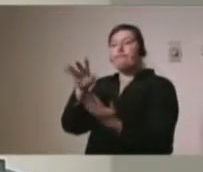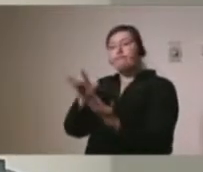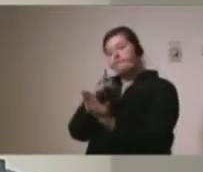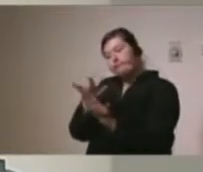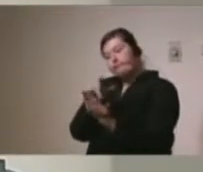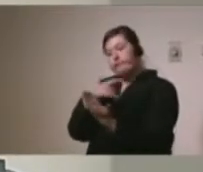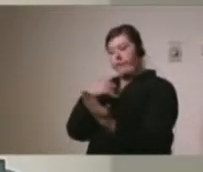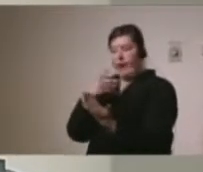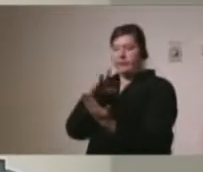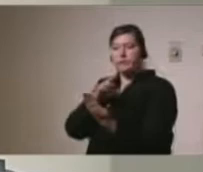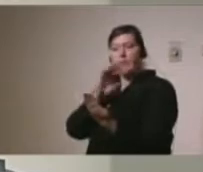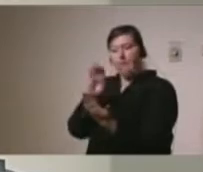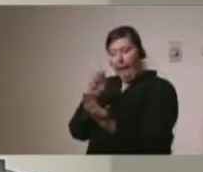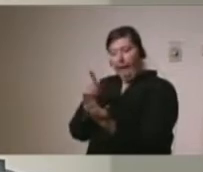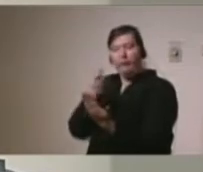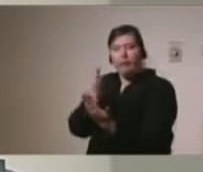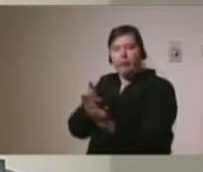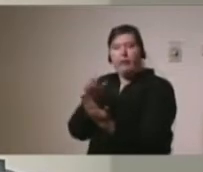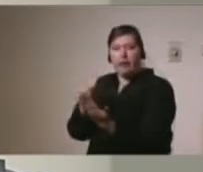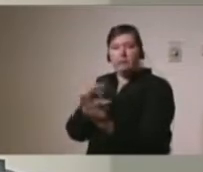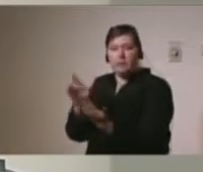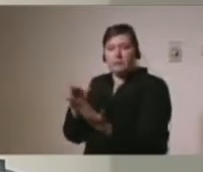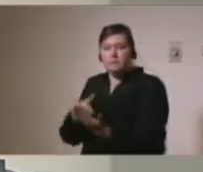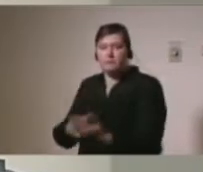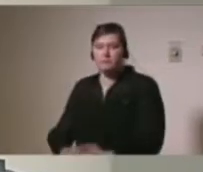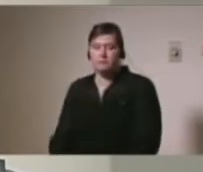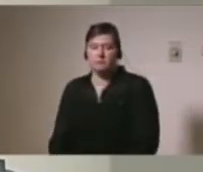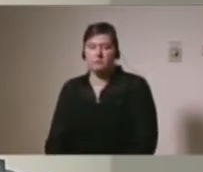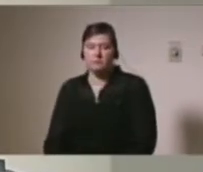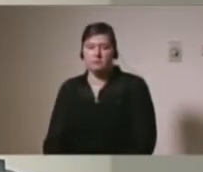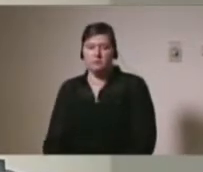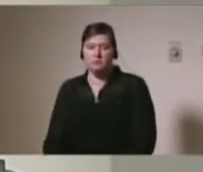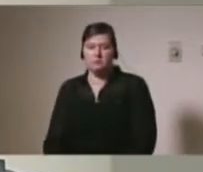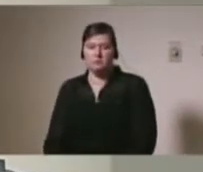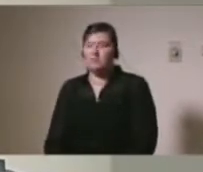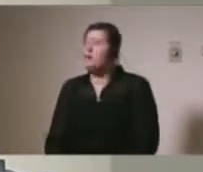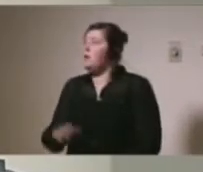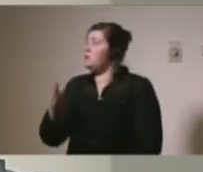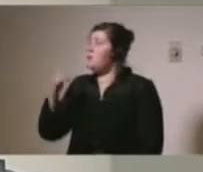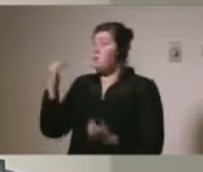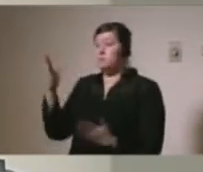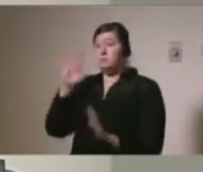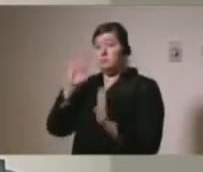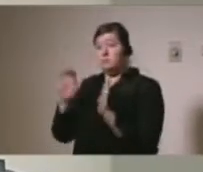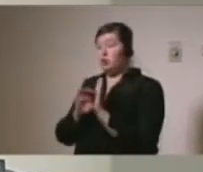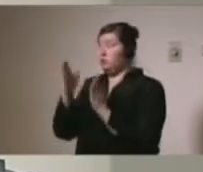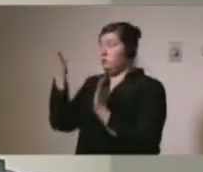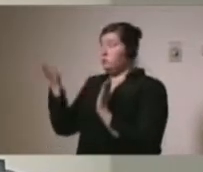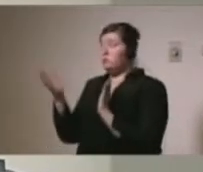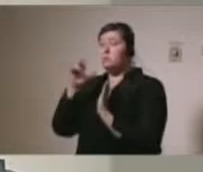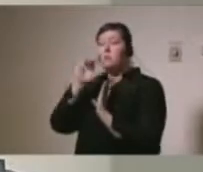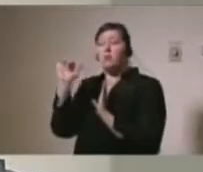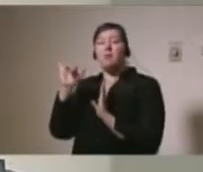Now, here you can see the infrastructure of Italian Post today.